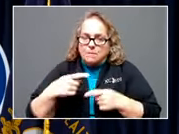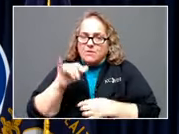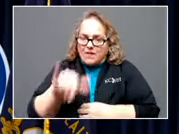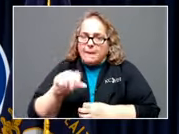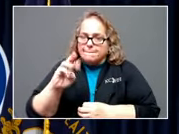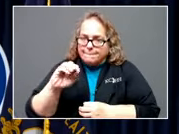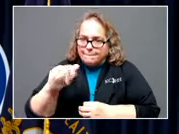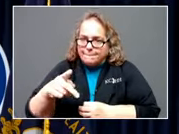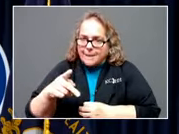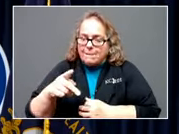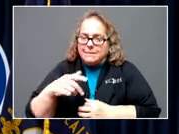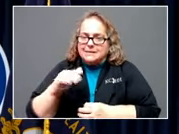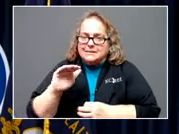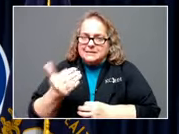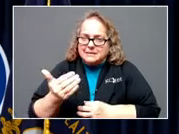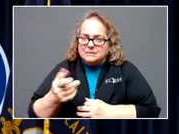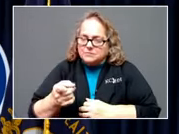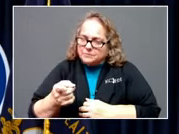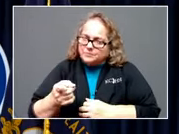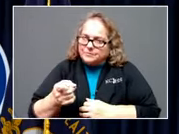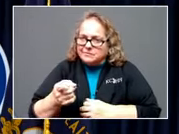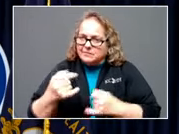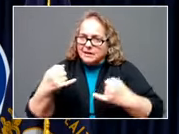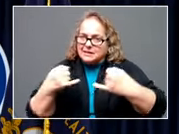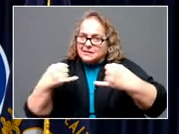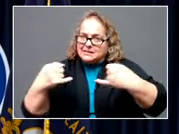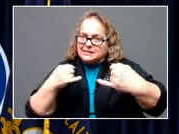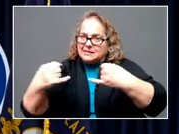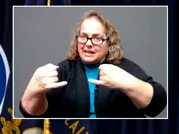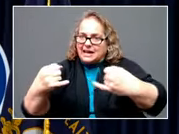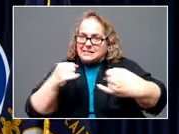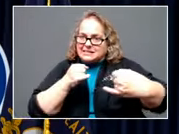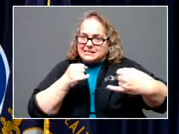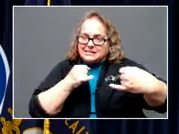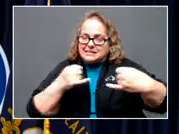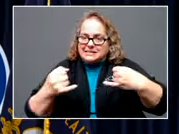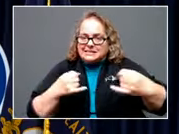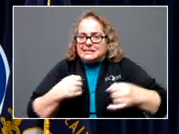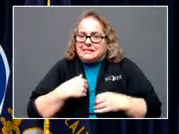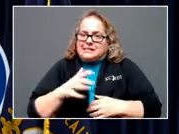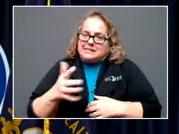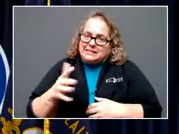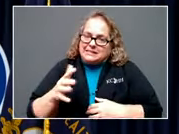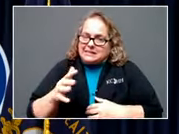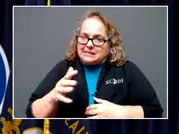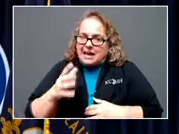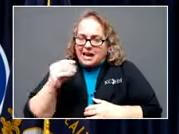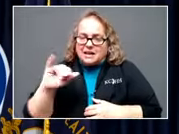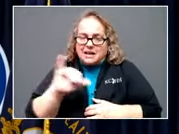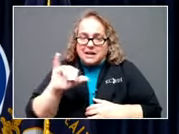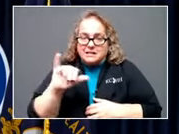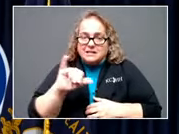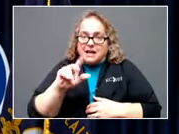be and what it does. Also, possibly Lexington. Now, there are some things